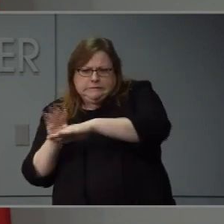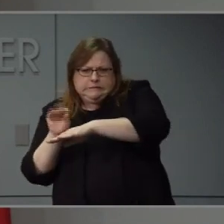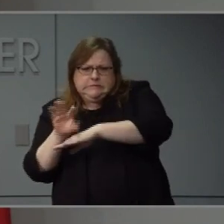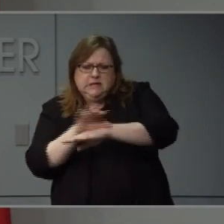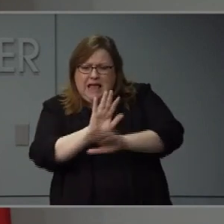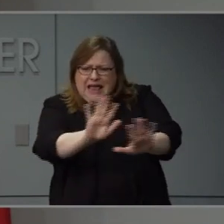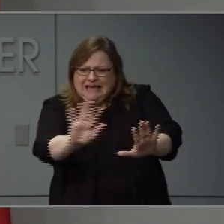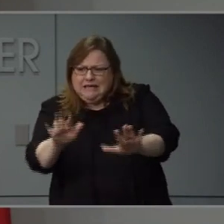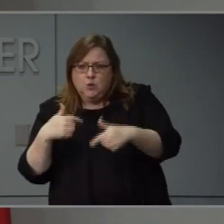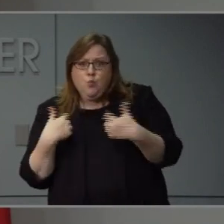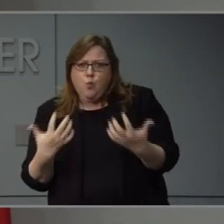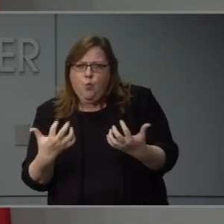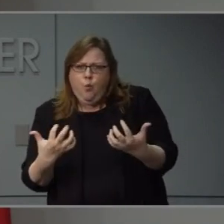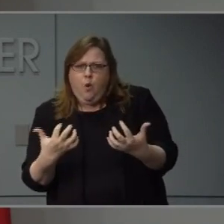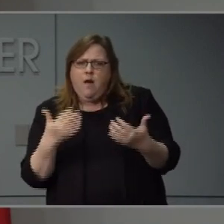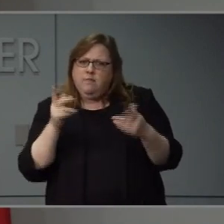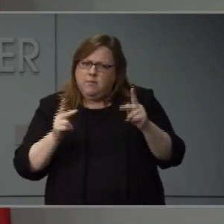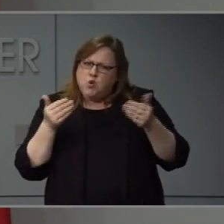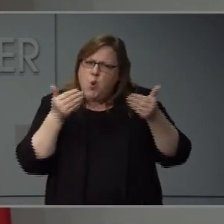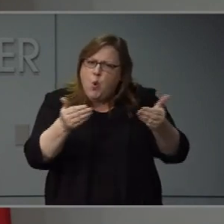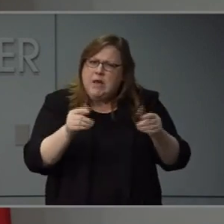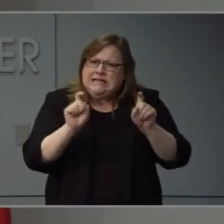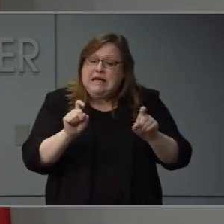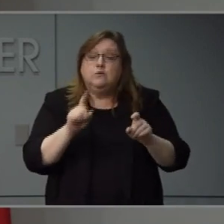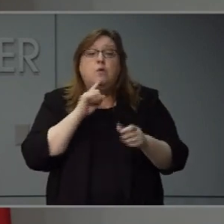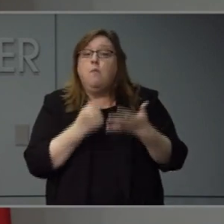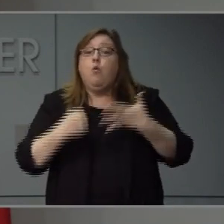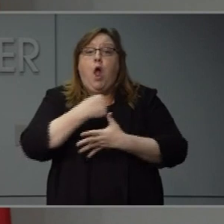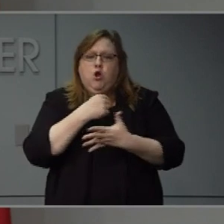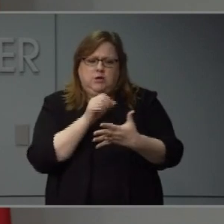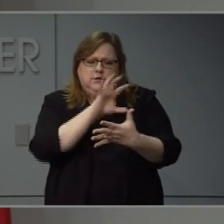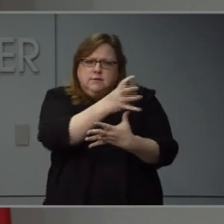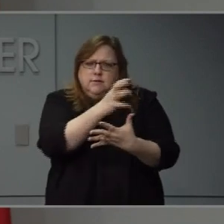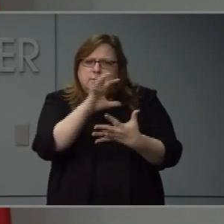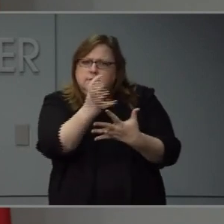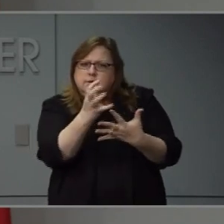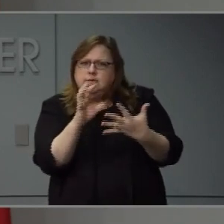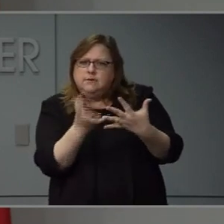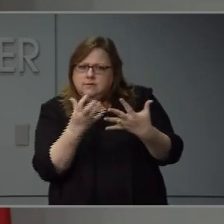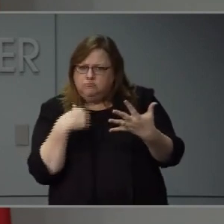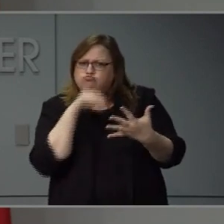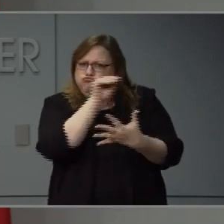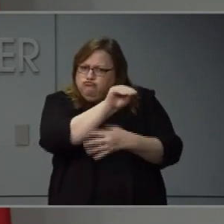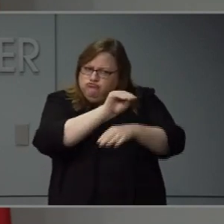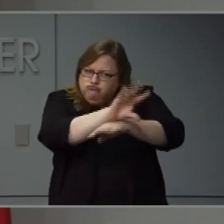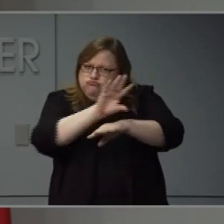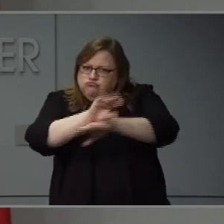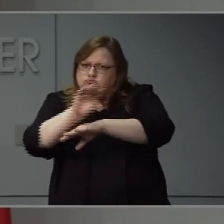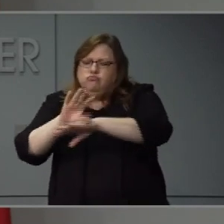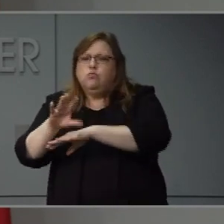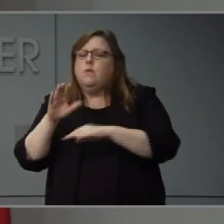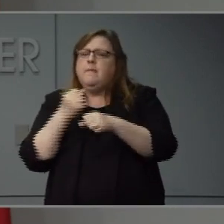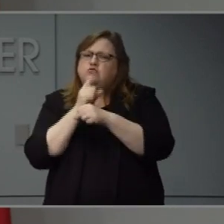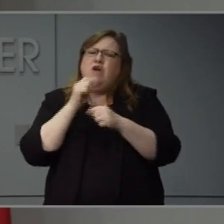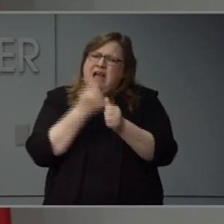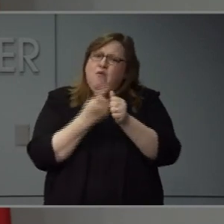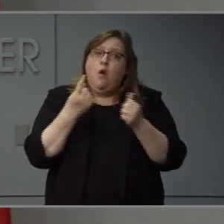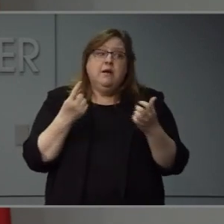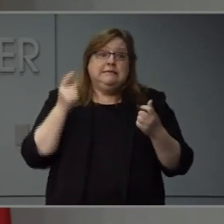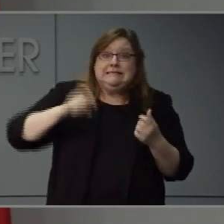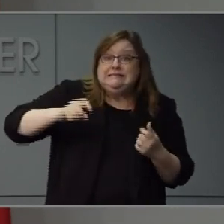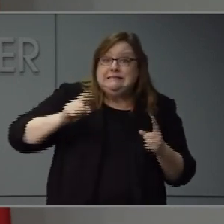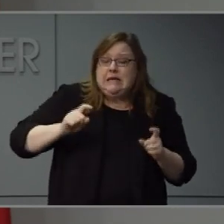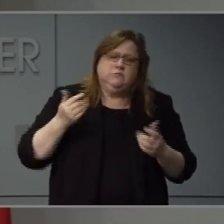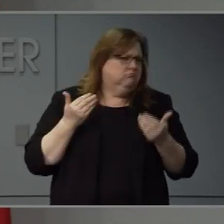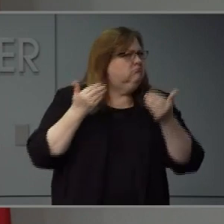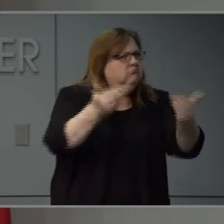hey, these are our key populations. Please do make sure that everyone is getting tested who needs